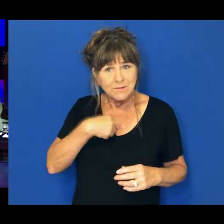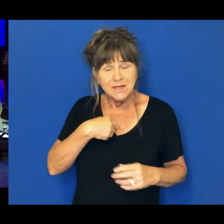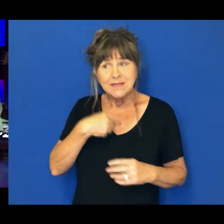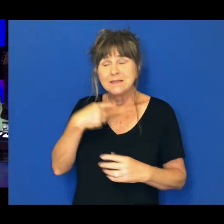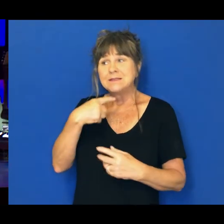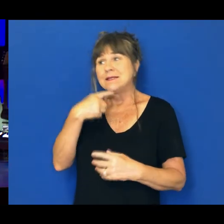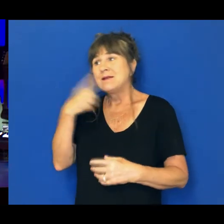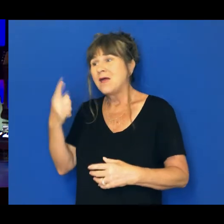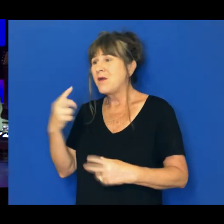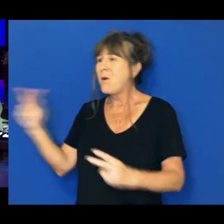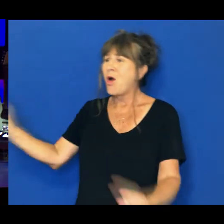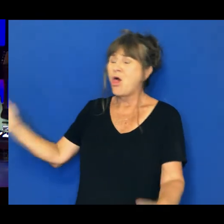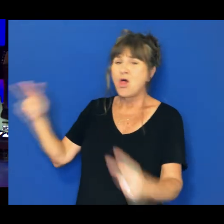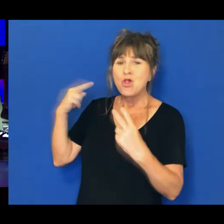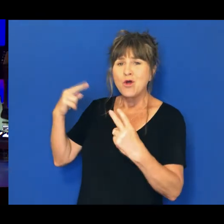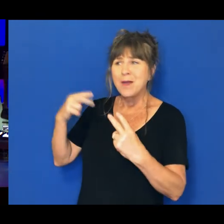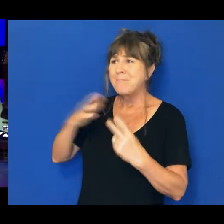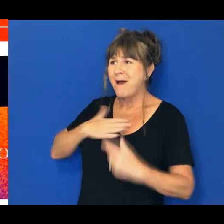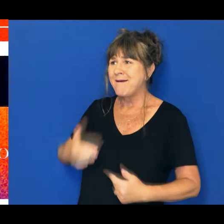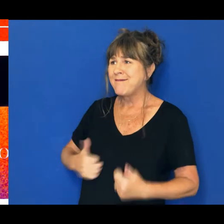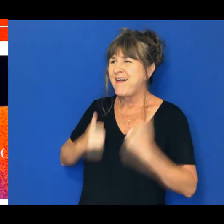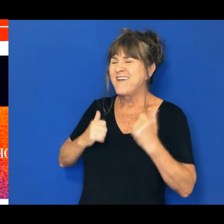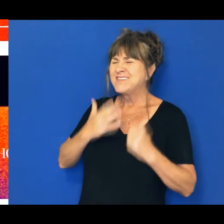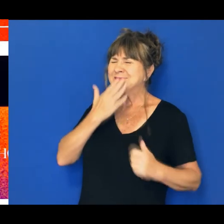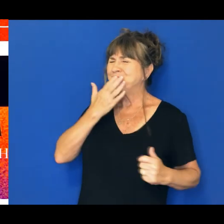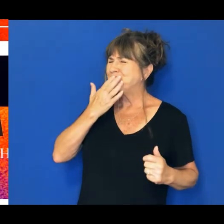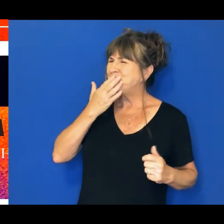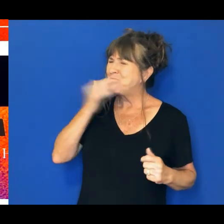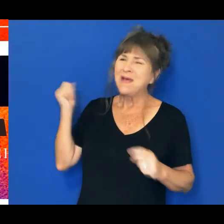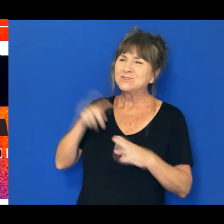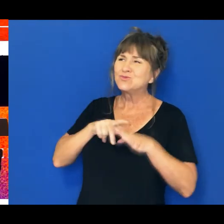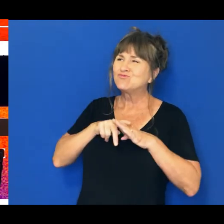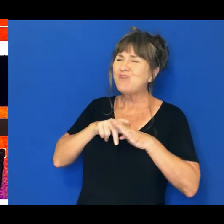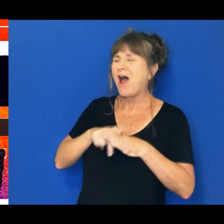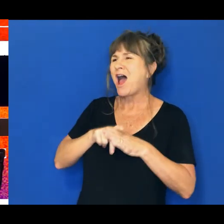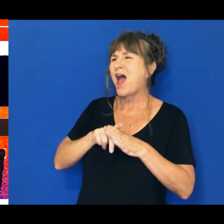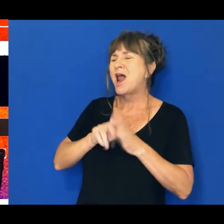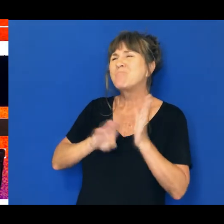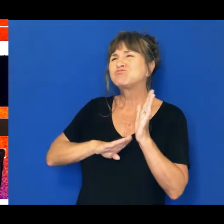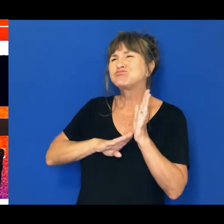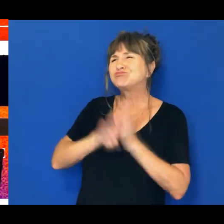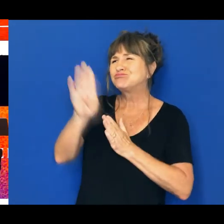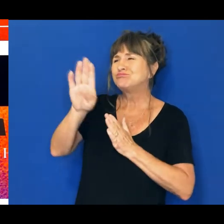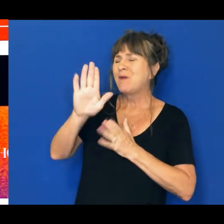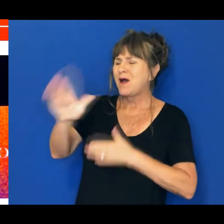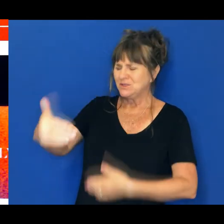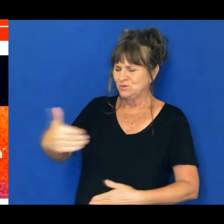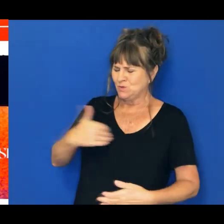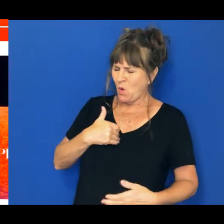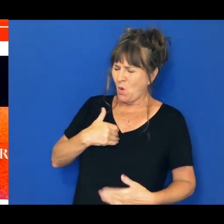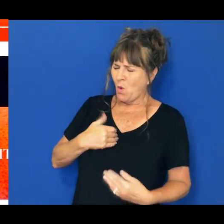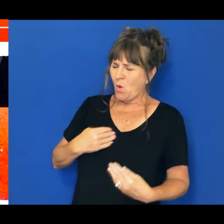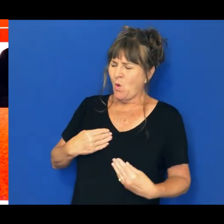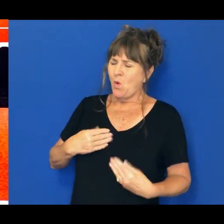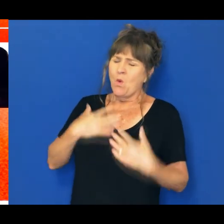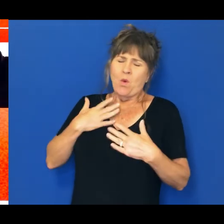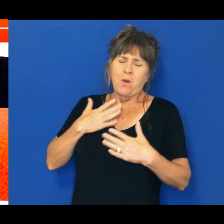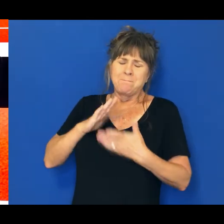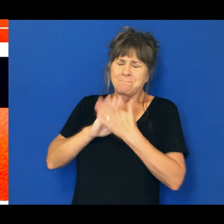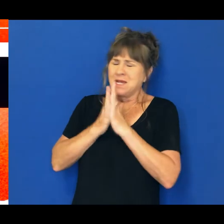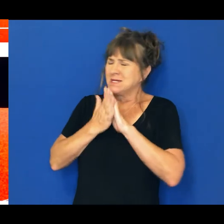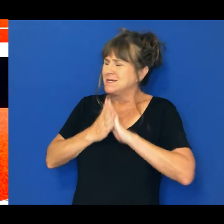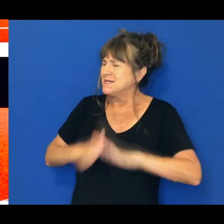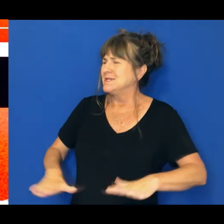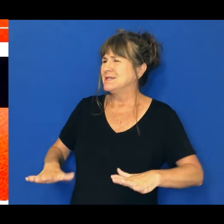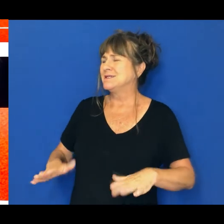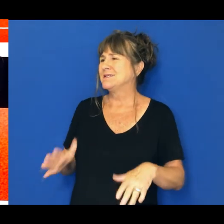life. Look at this ride I'm going on. It's the best ride I've ever been on. I got so much in my soul. I got so much peace in my